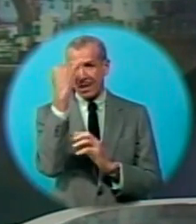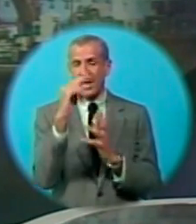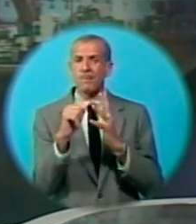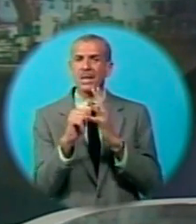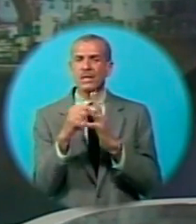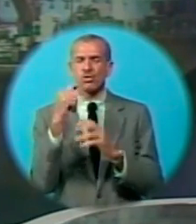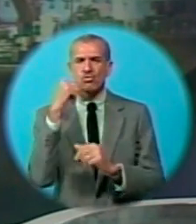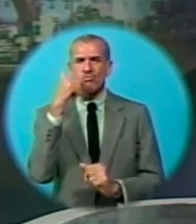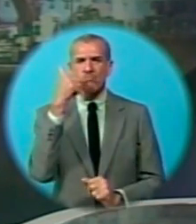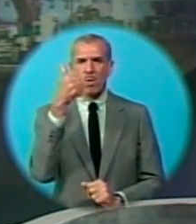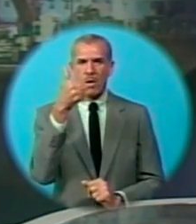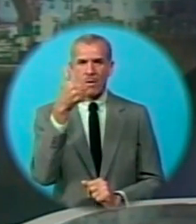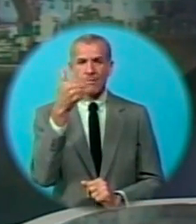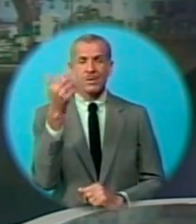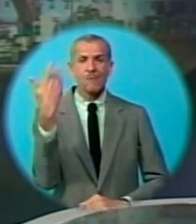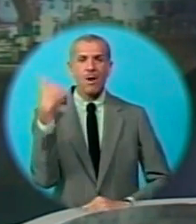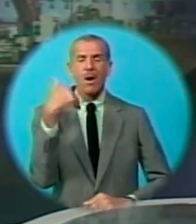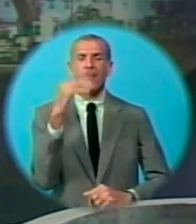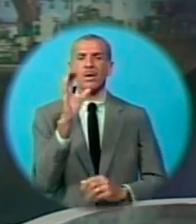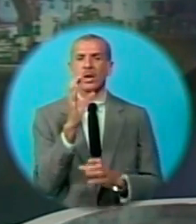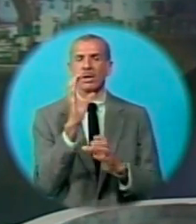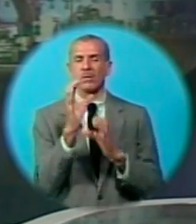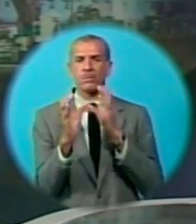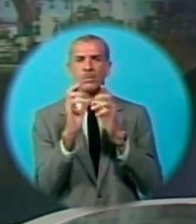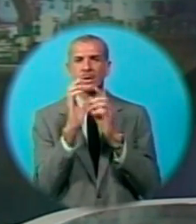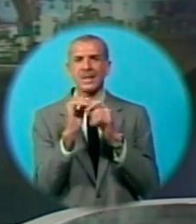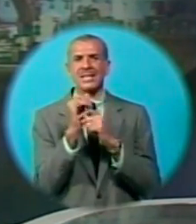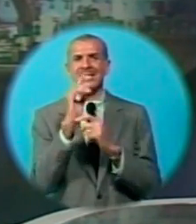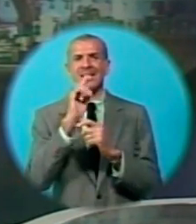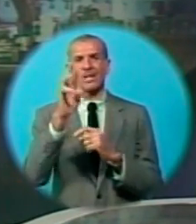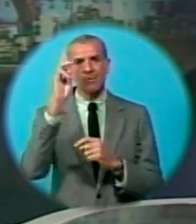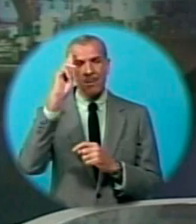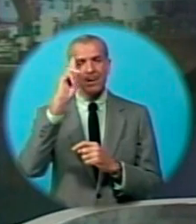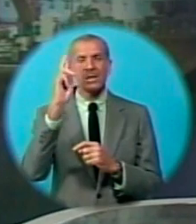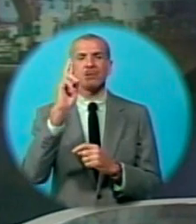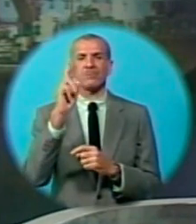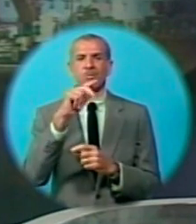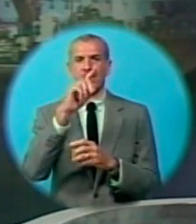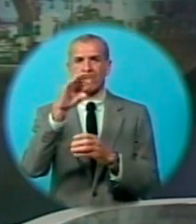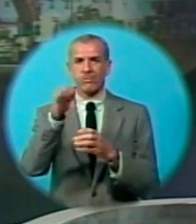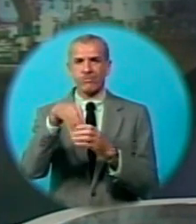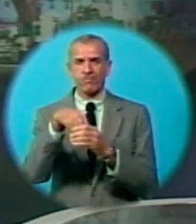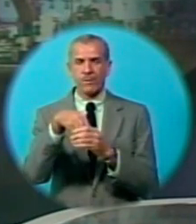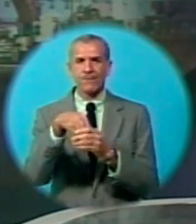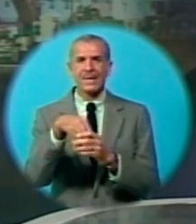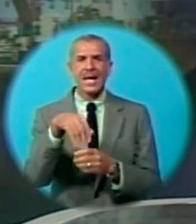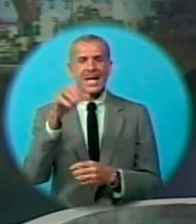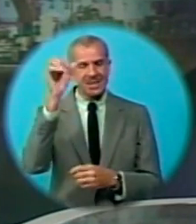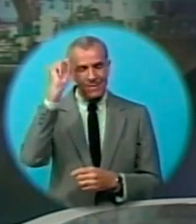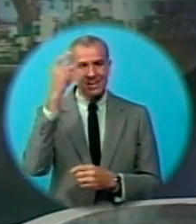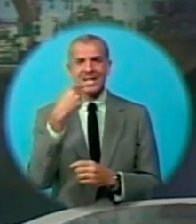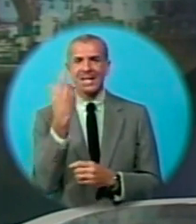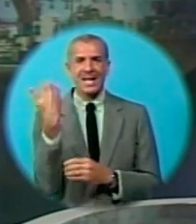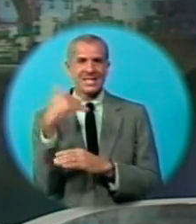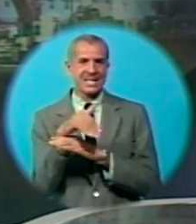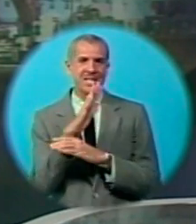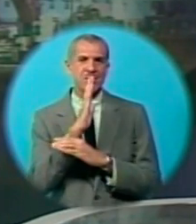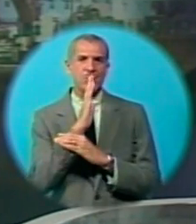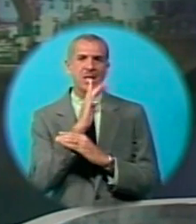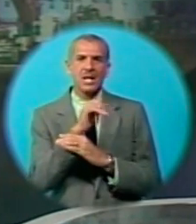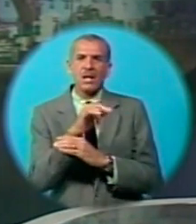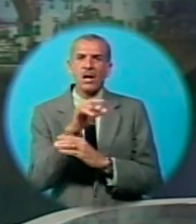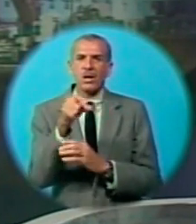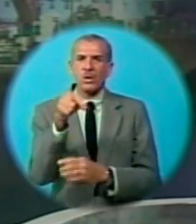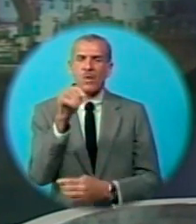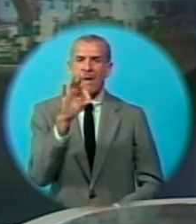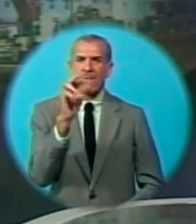begins tomorrow. But the former commentator says Ramdin still had a role to play. Stevenson, speaking last night on QFM's cricket talk